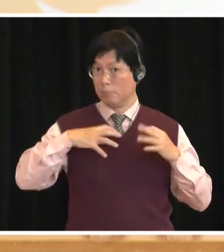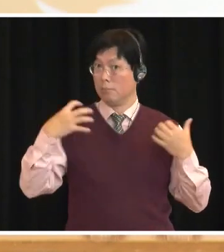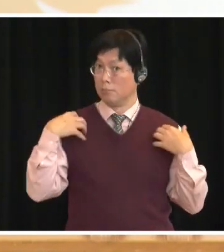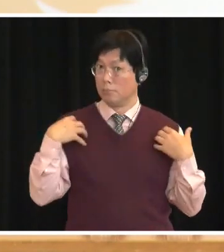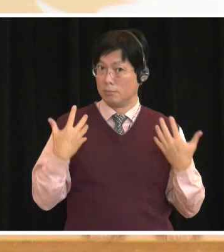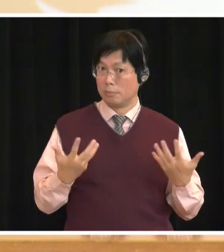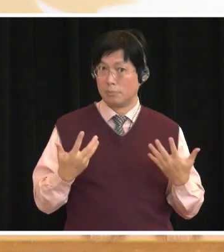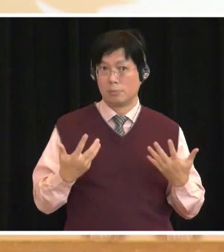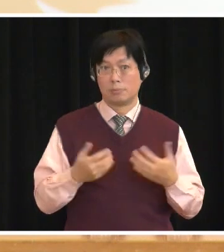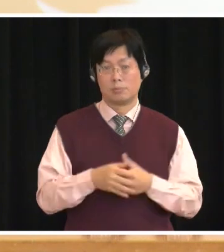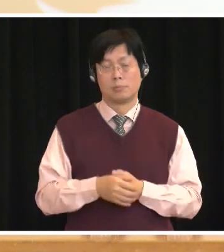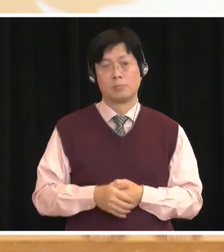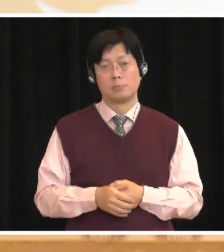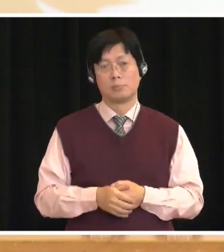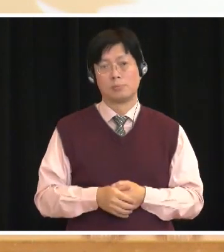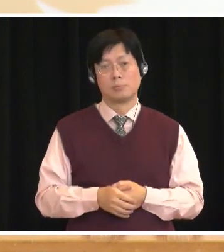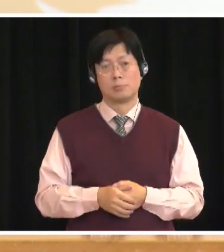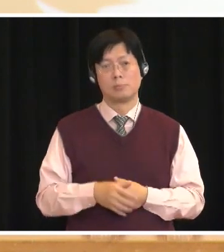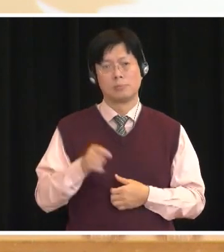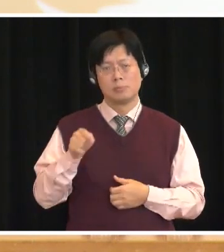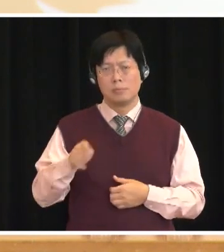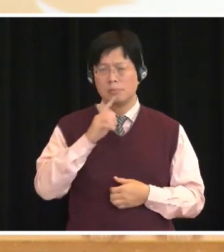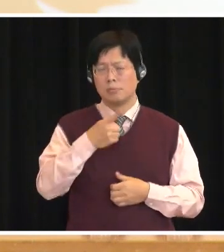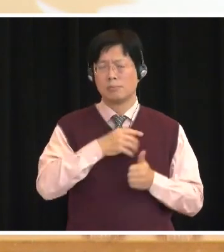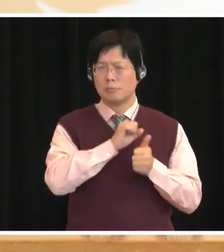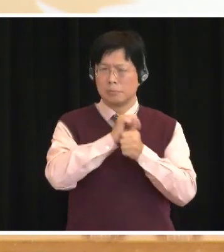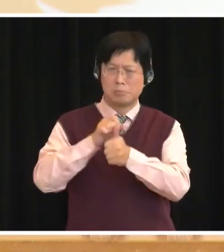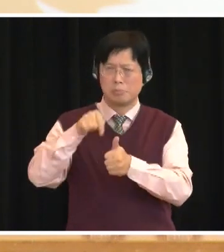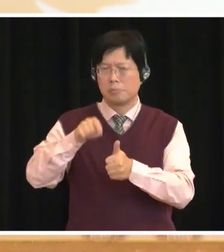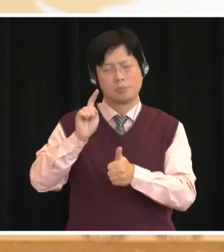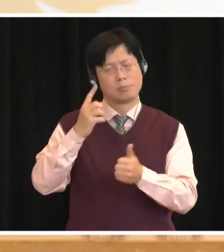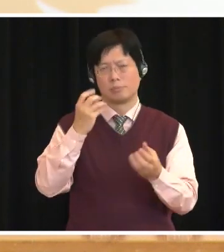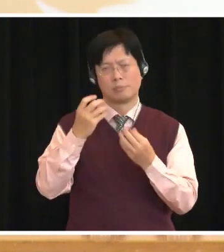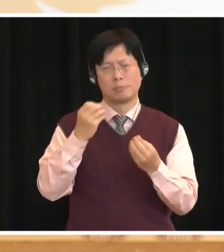measures. The sentencing.